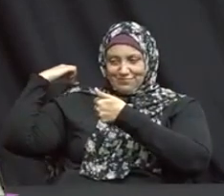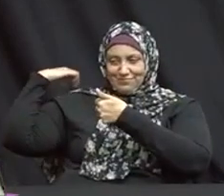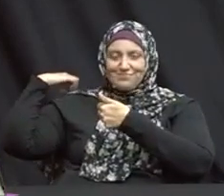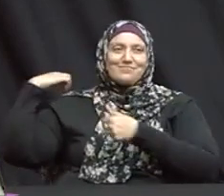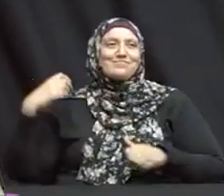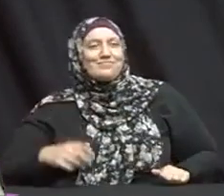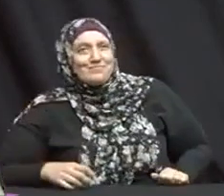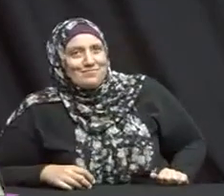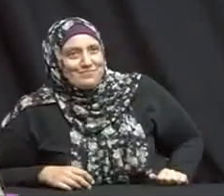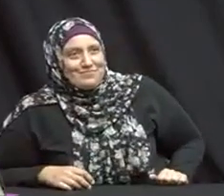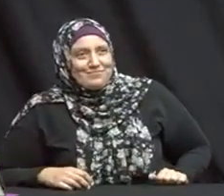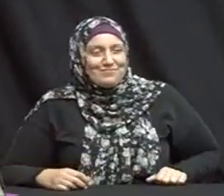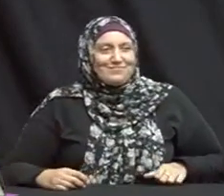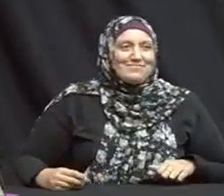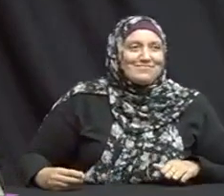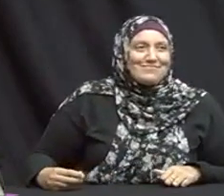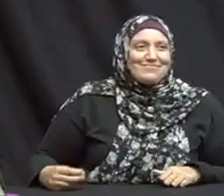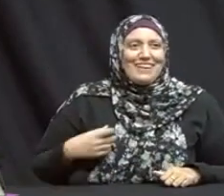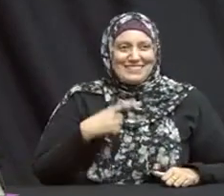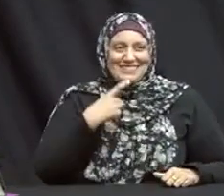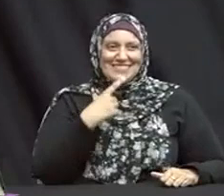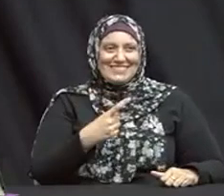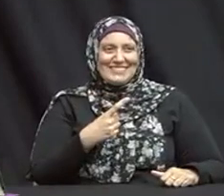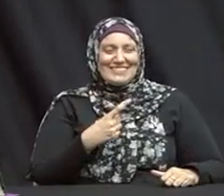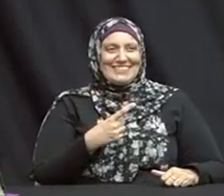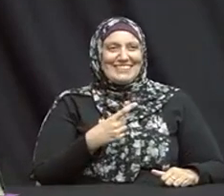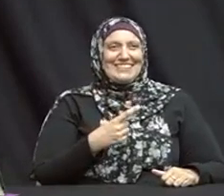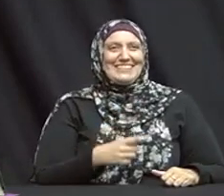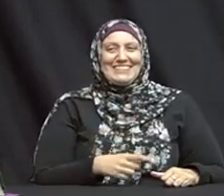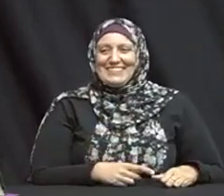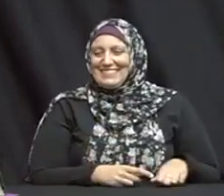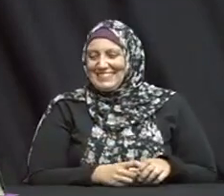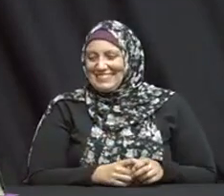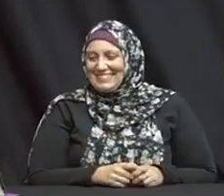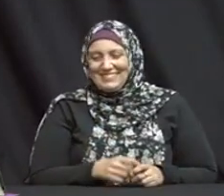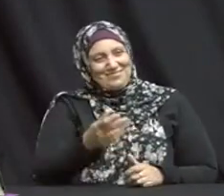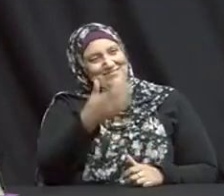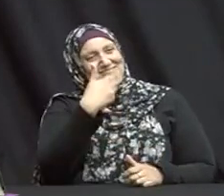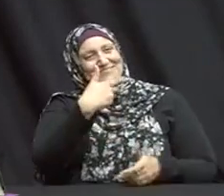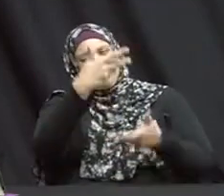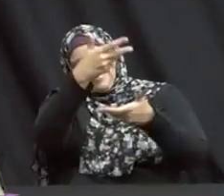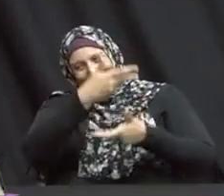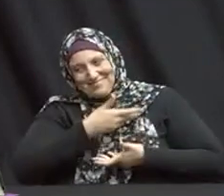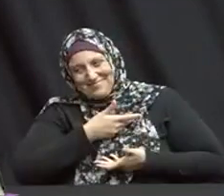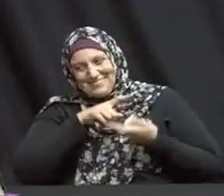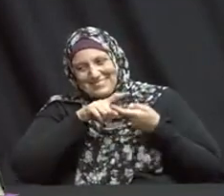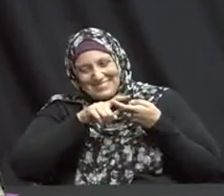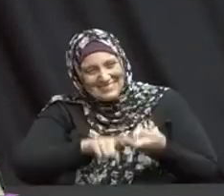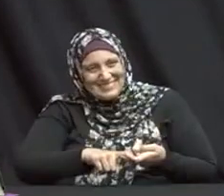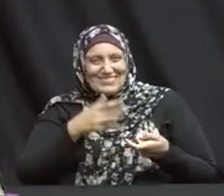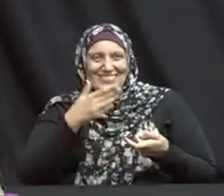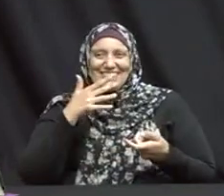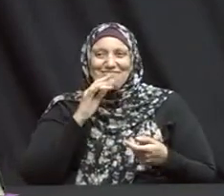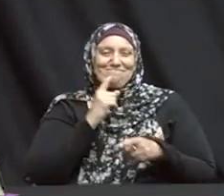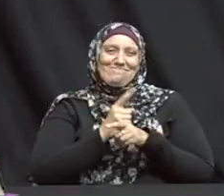that as a message that I should have stopped. No, Sheikh. Can you please finish that last point that you were